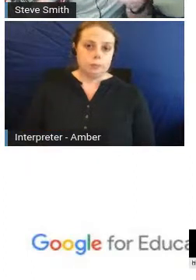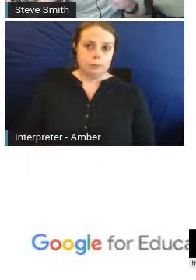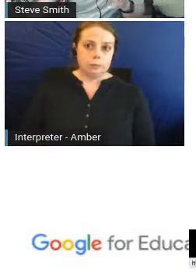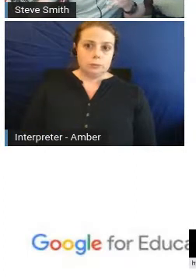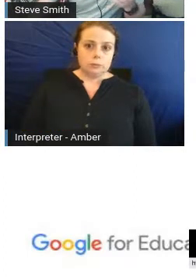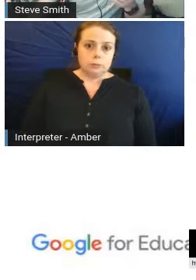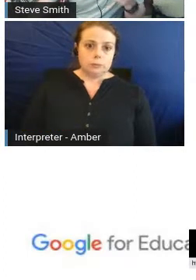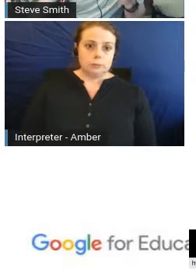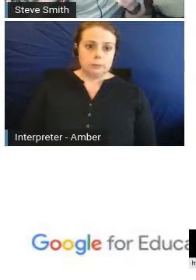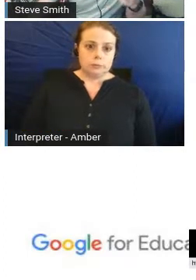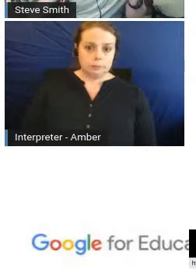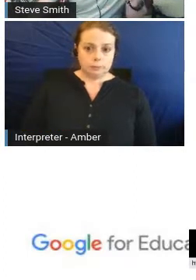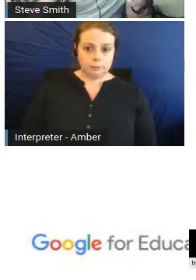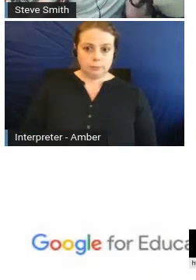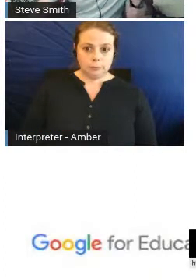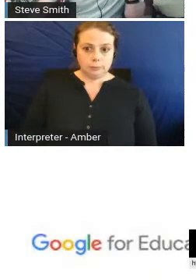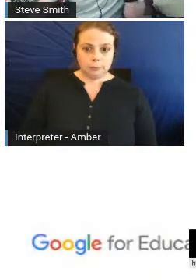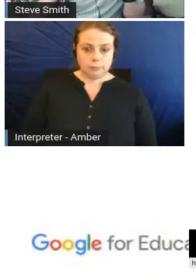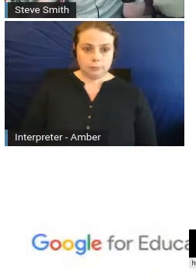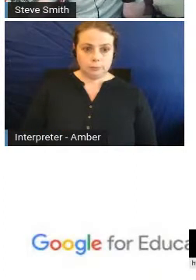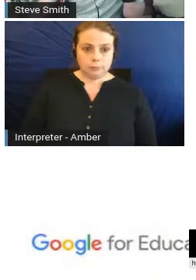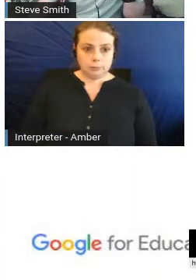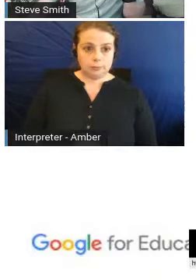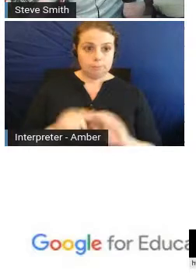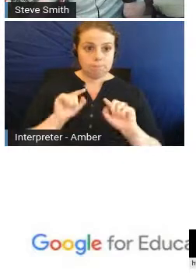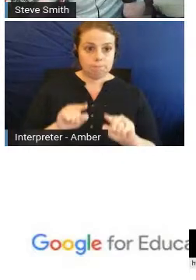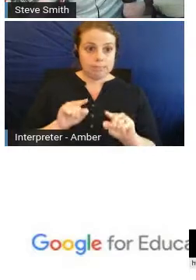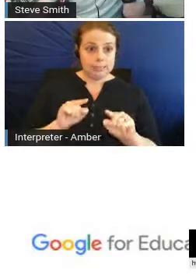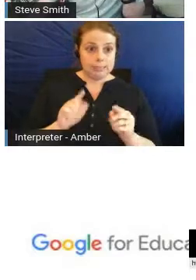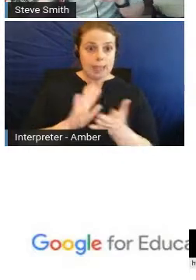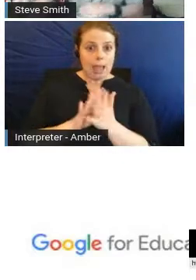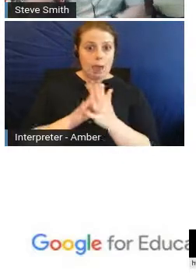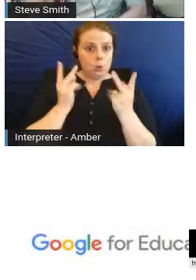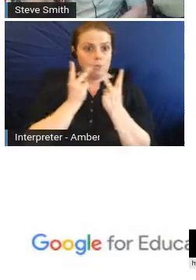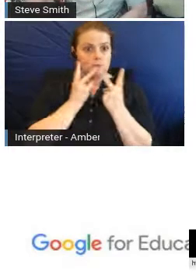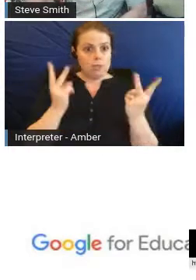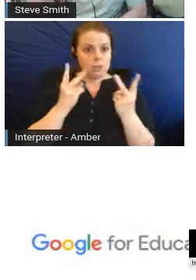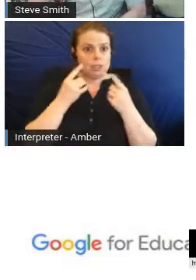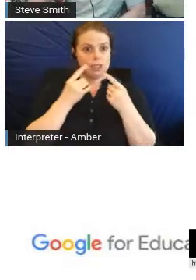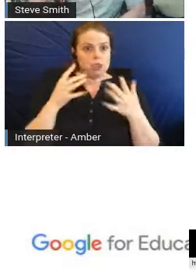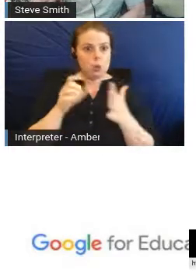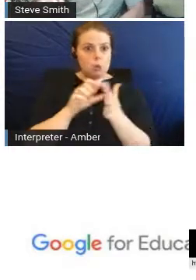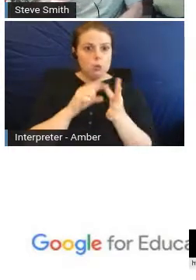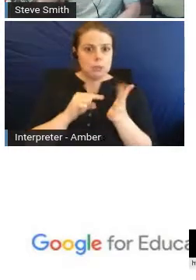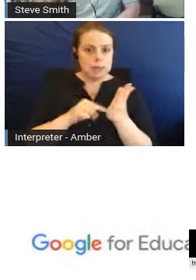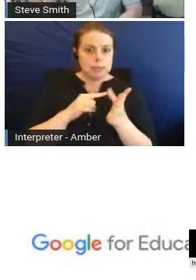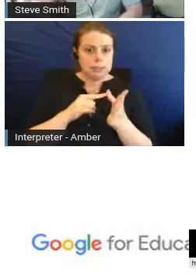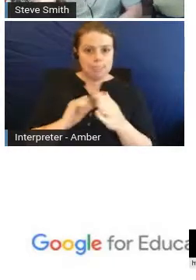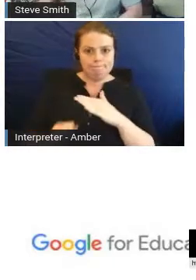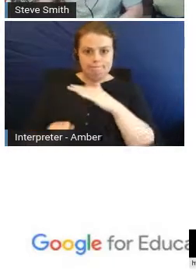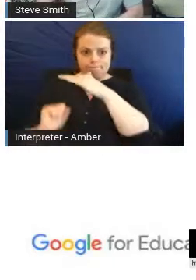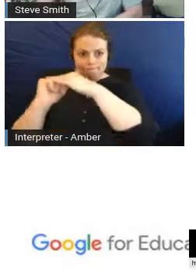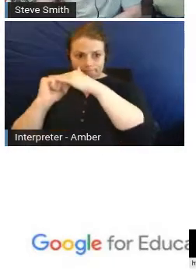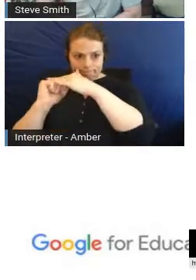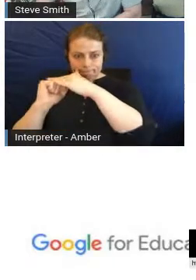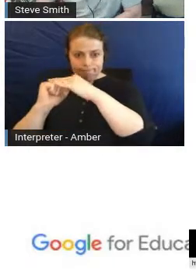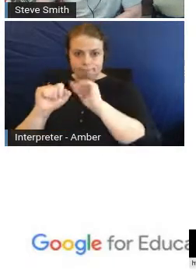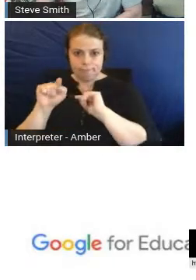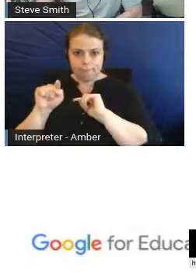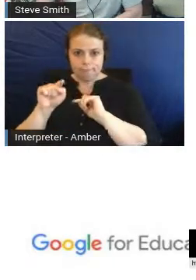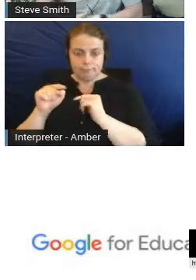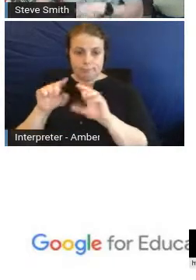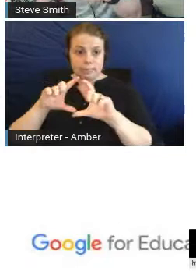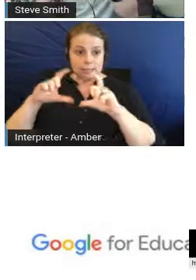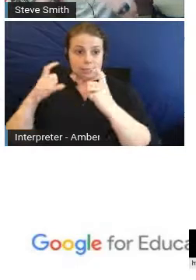This, as I said, it's the ability to visualize your data. So at the top is another view of that classroom